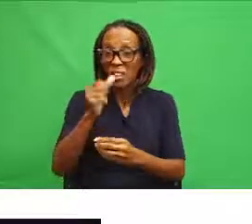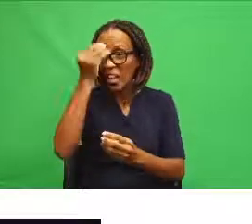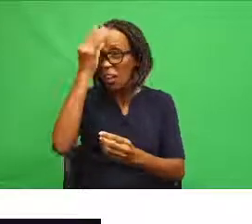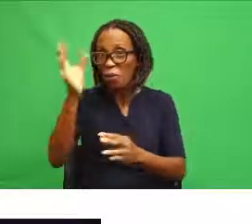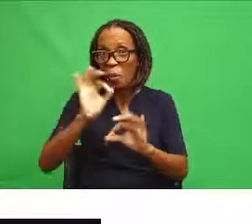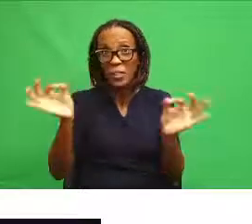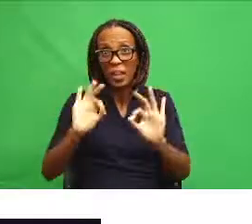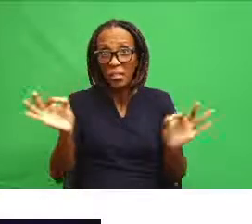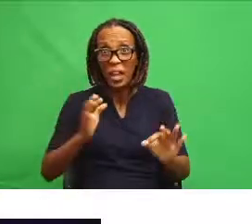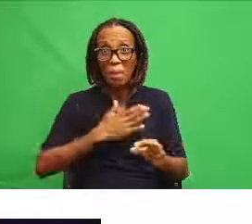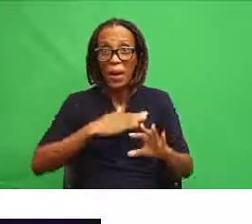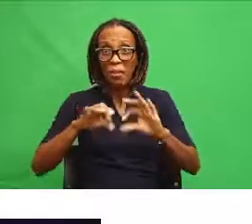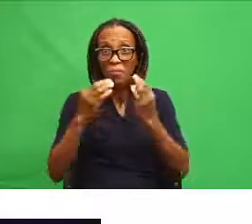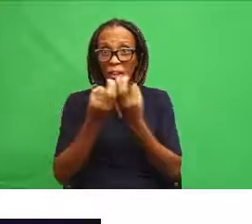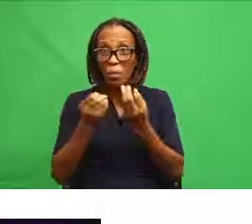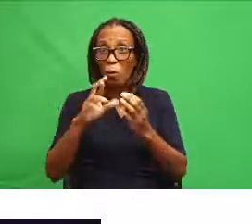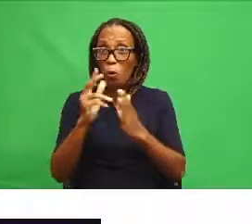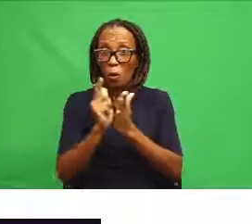directions.